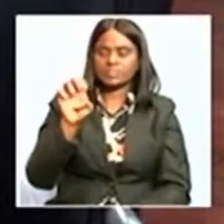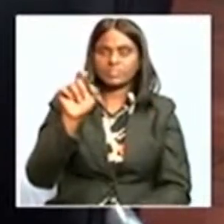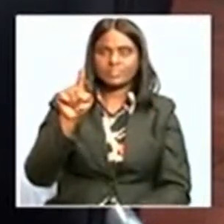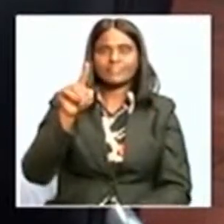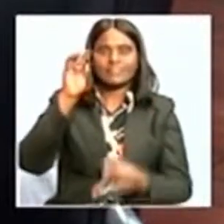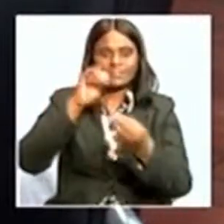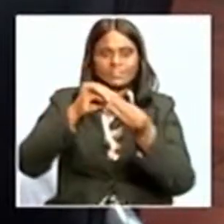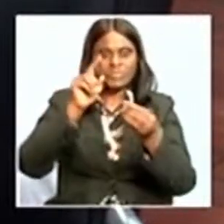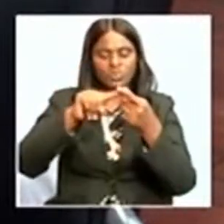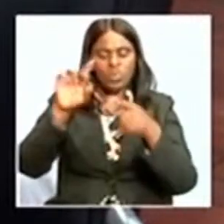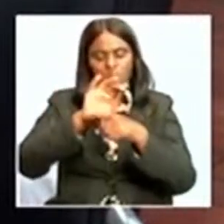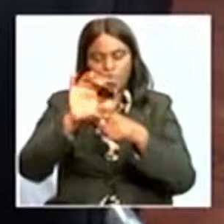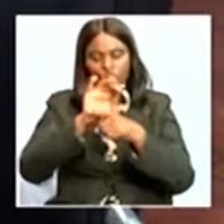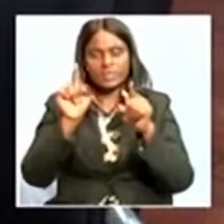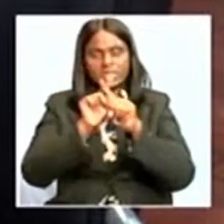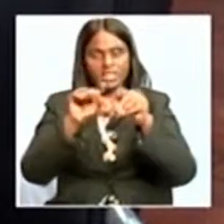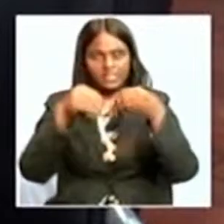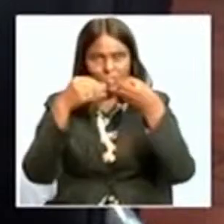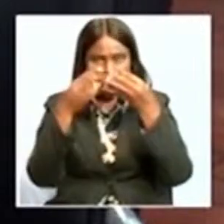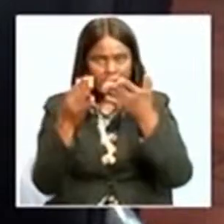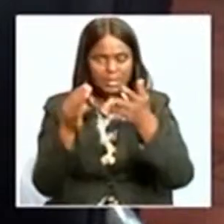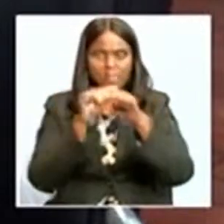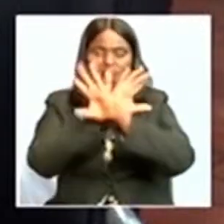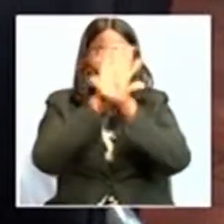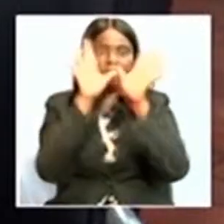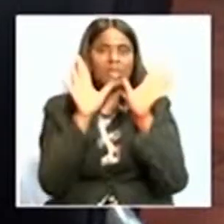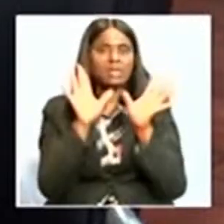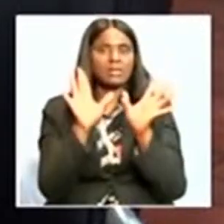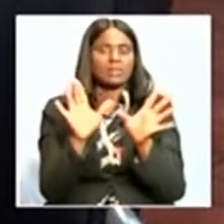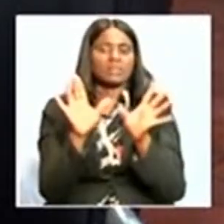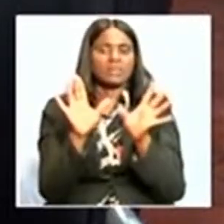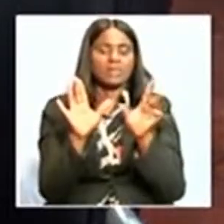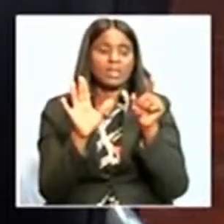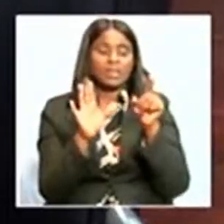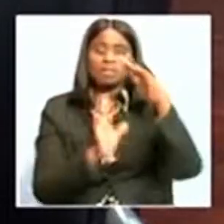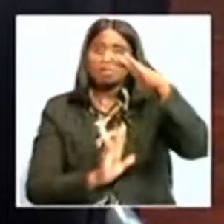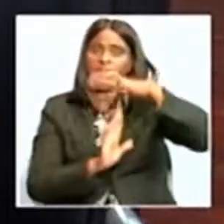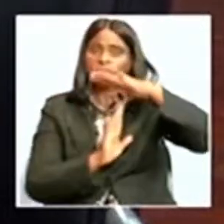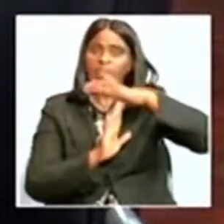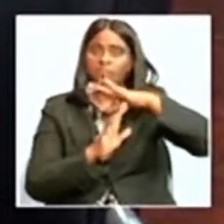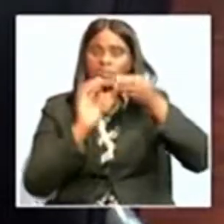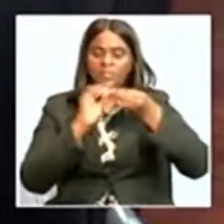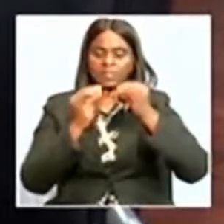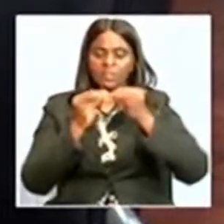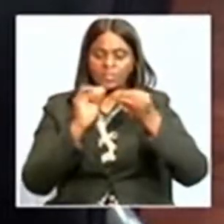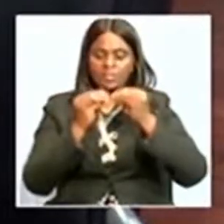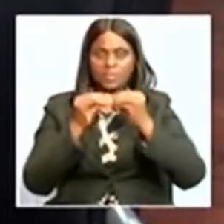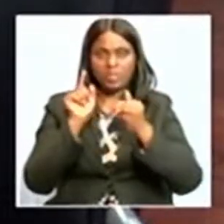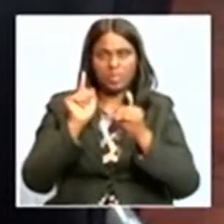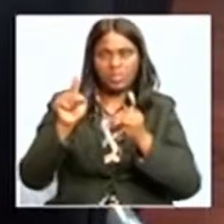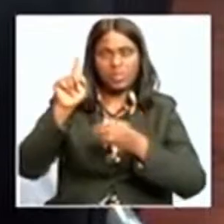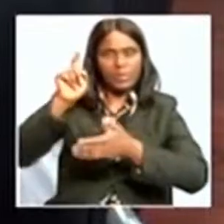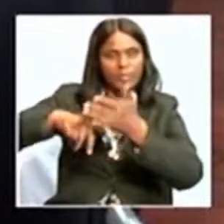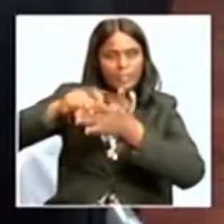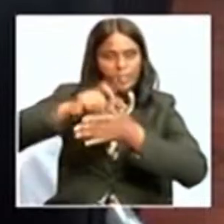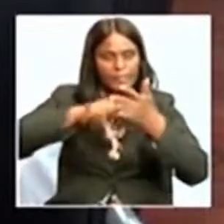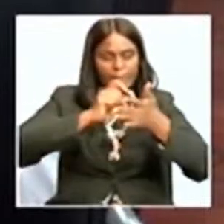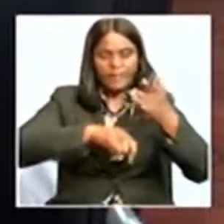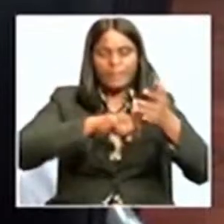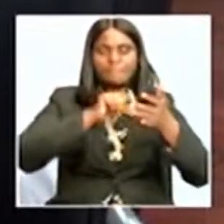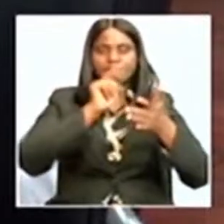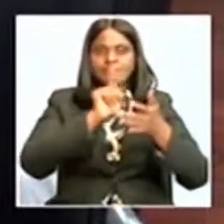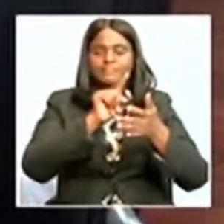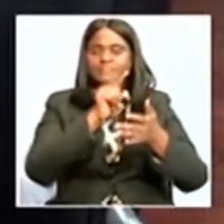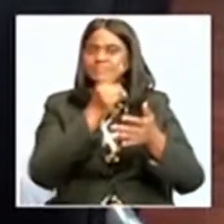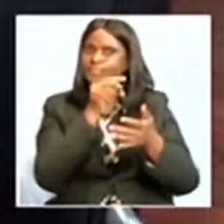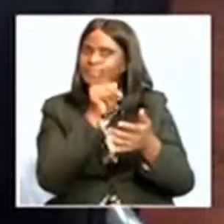cathodes, and provide clarification on the maximum rate of tax charge